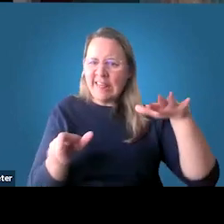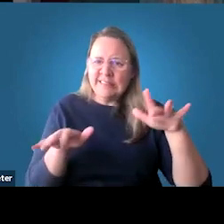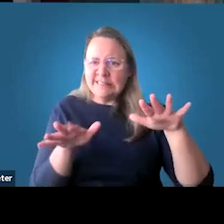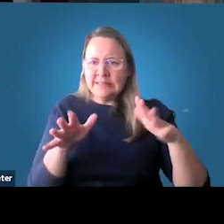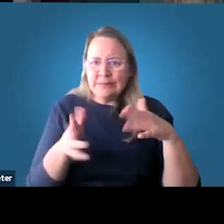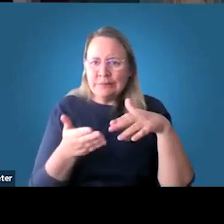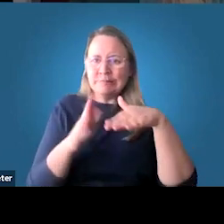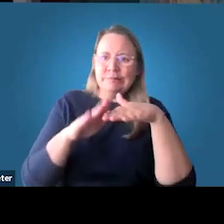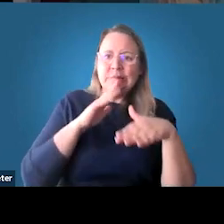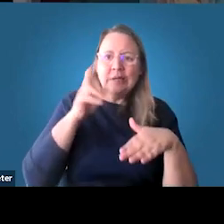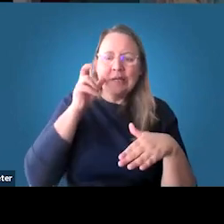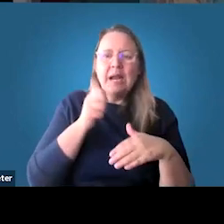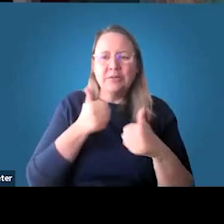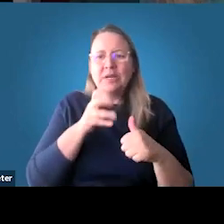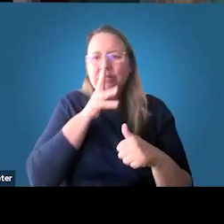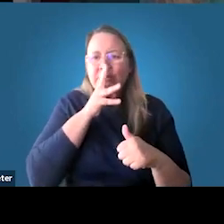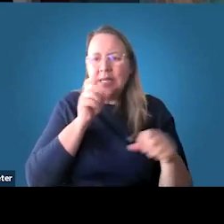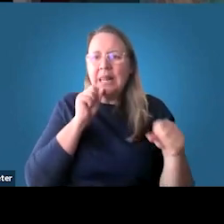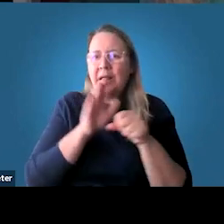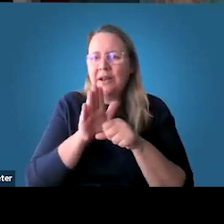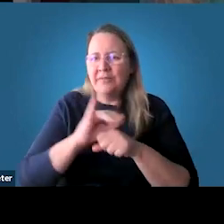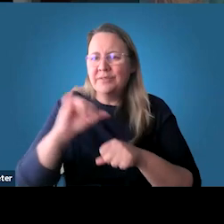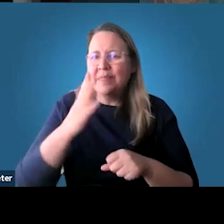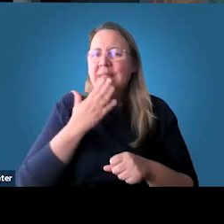But I'll be sure to speak up throughout as well. Thanks for